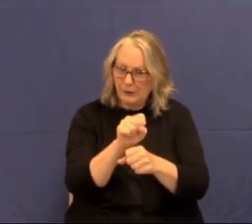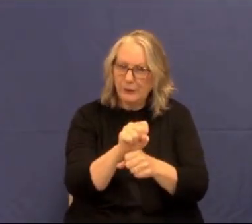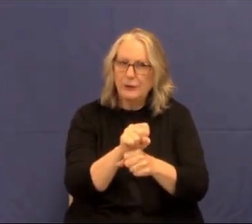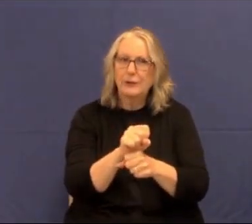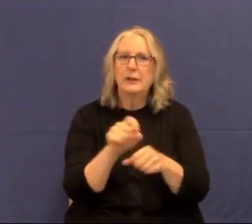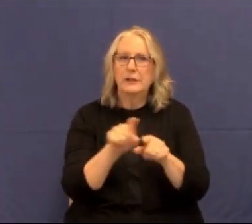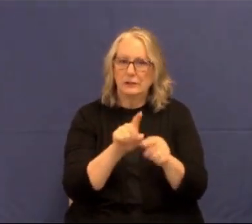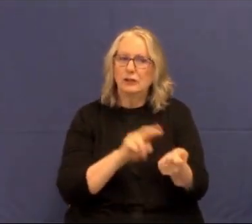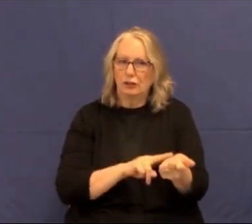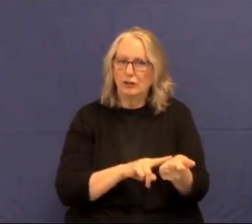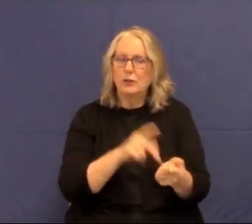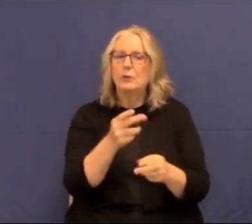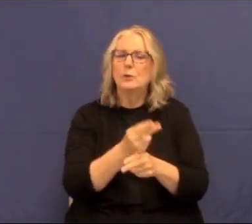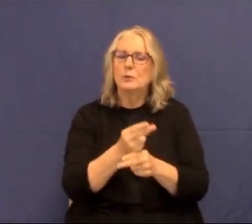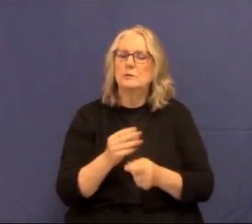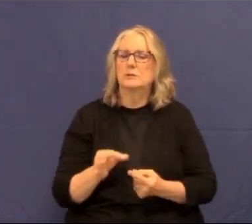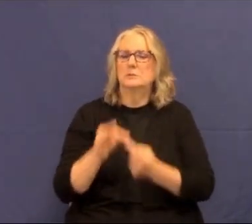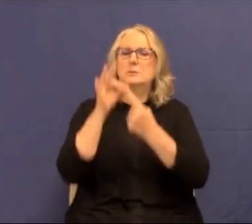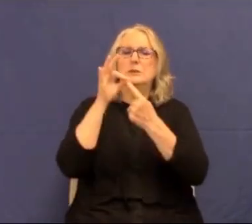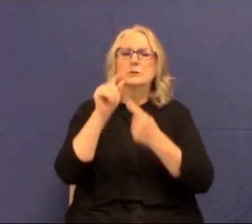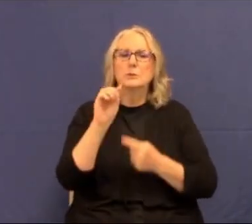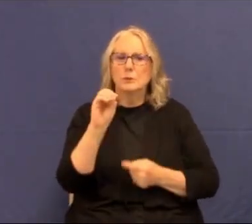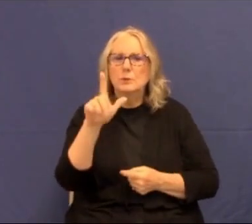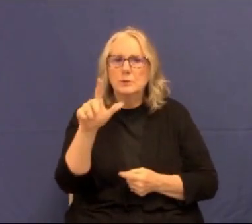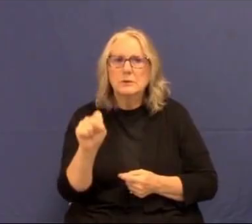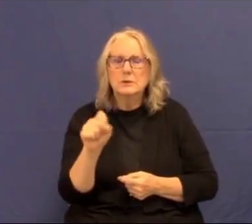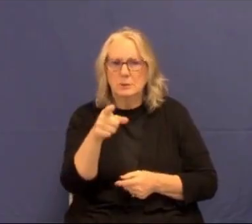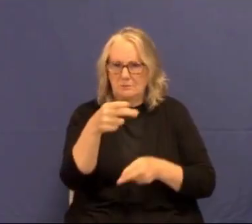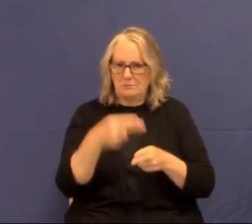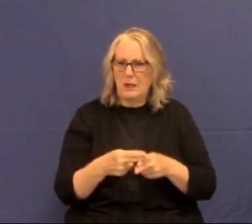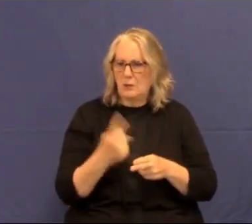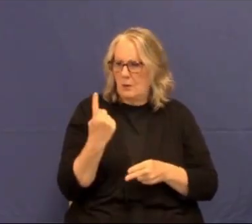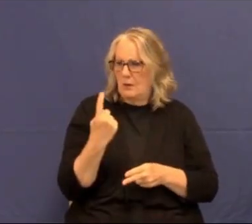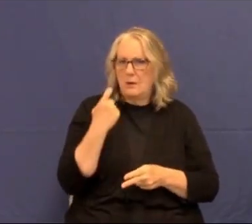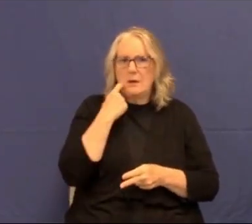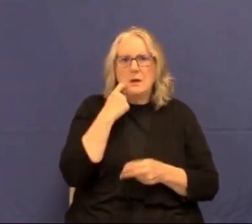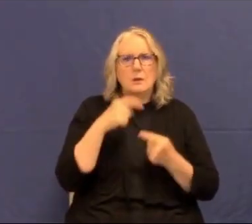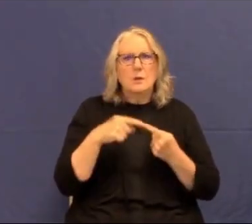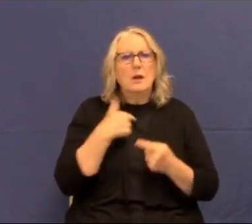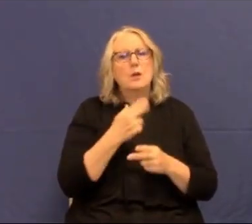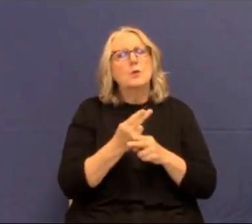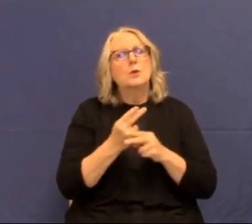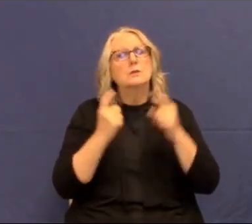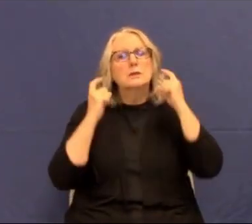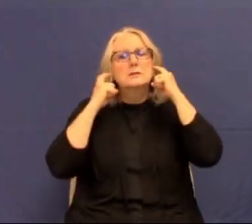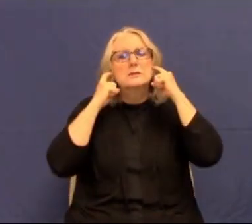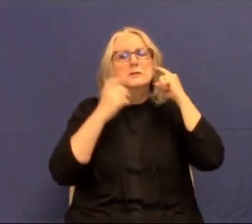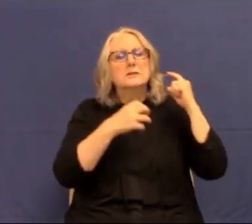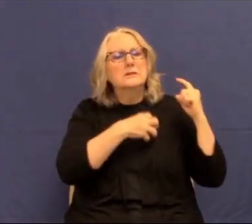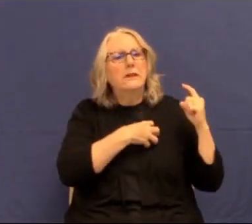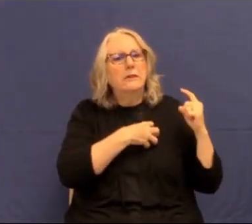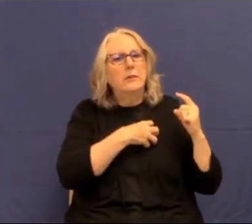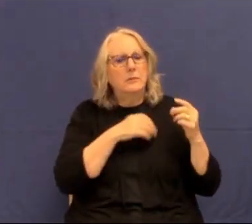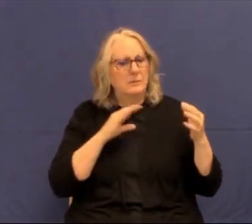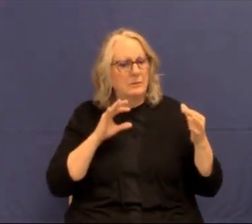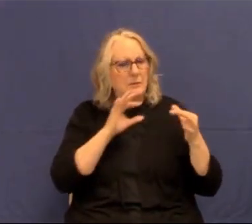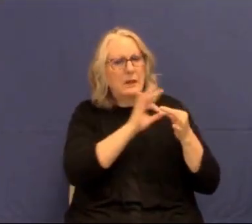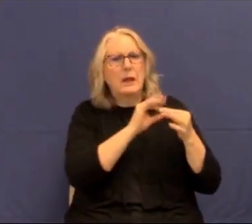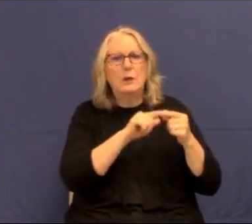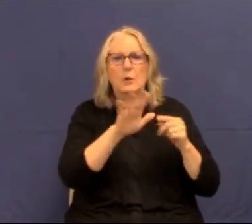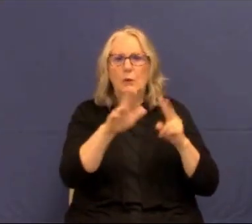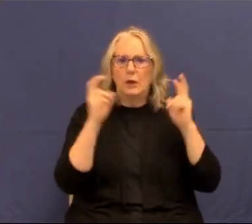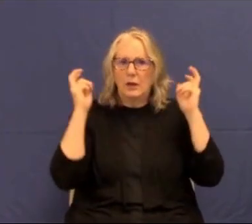in your work as a nurse, you use specialized tools. You mentioned one to us, use a stethoscope